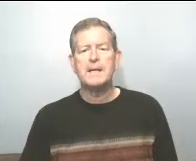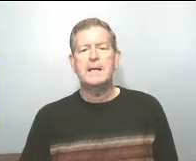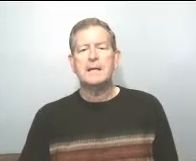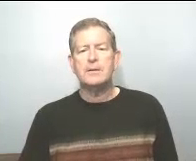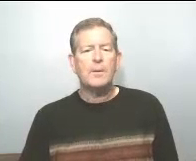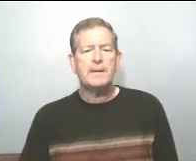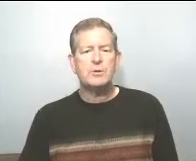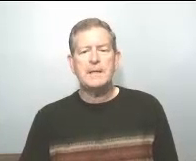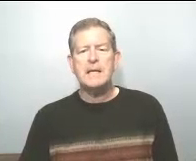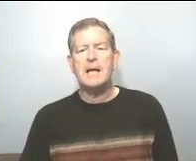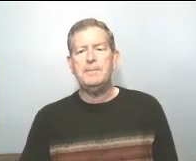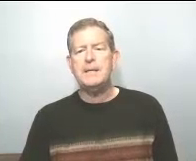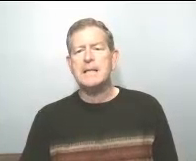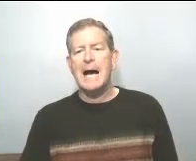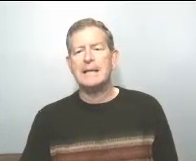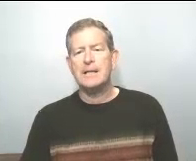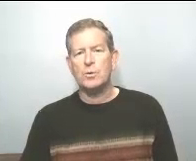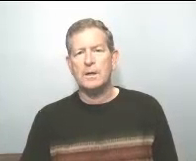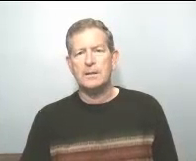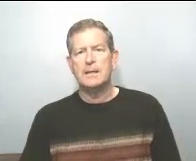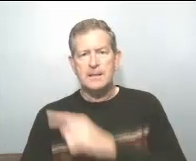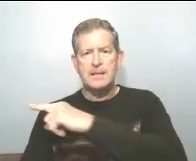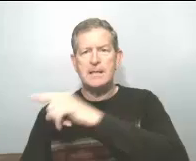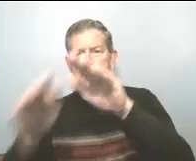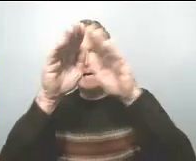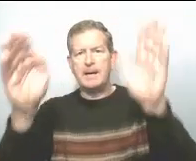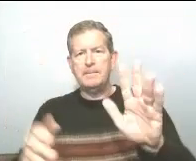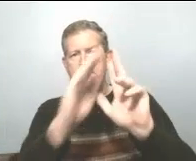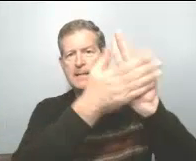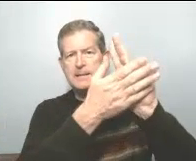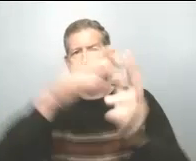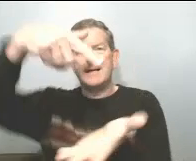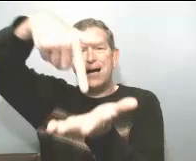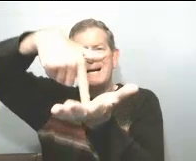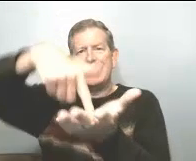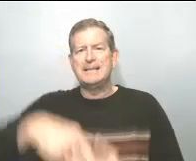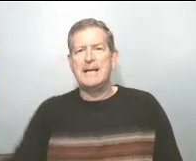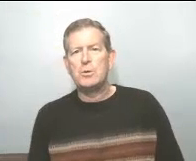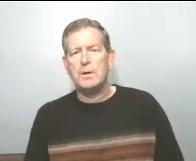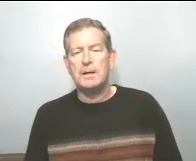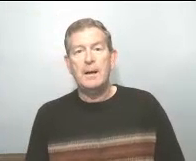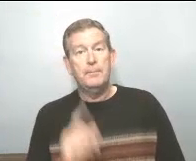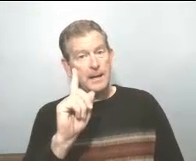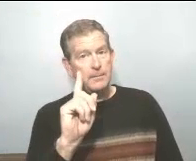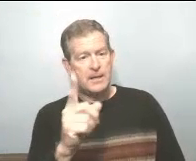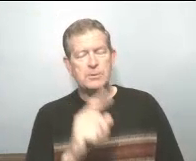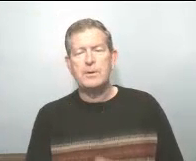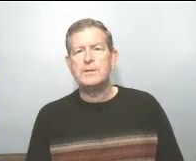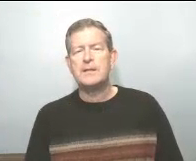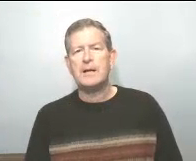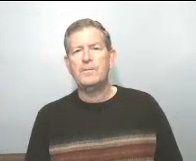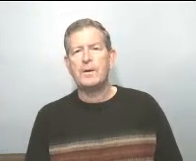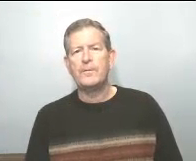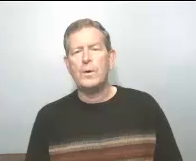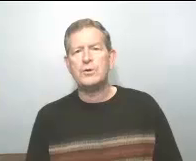So normally this would be il habite à Détroit. Il habite à Détroit. But because we're using